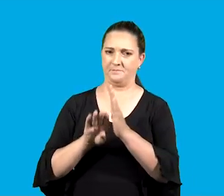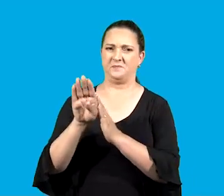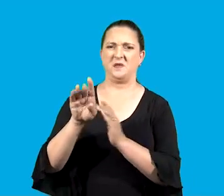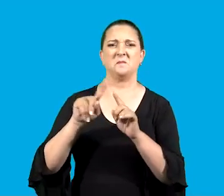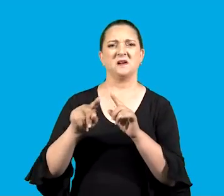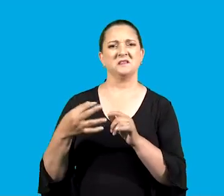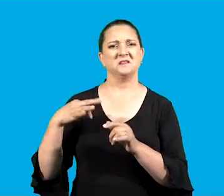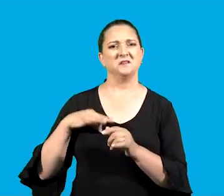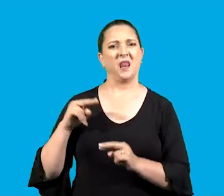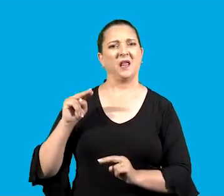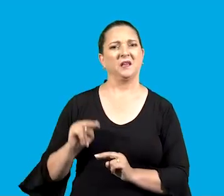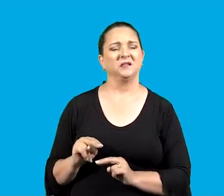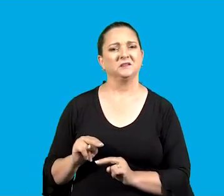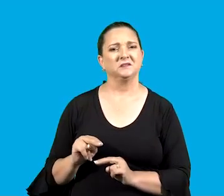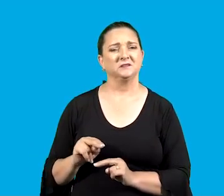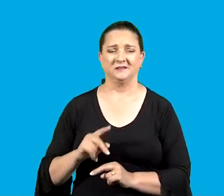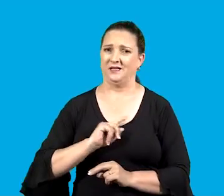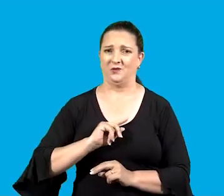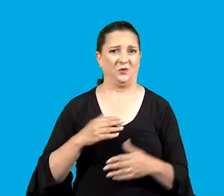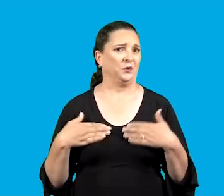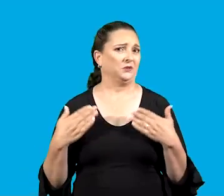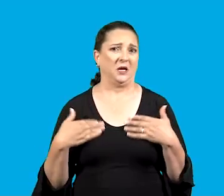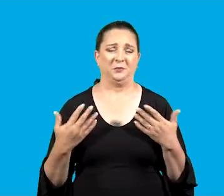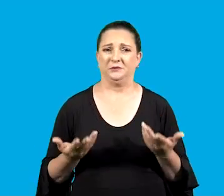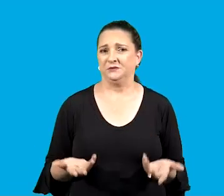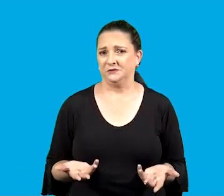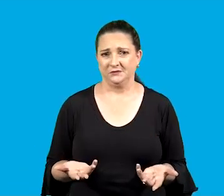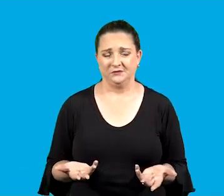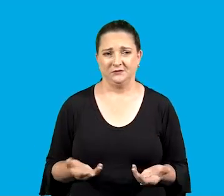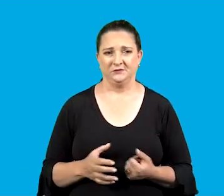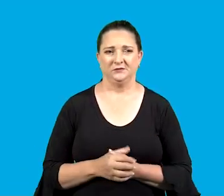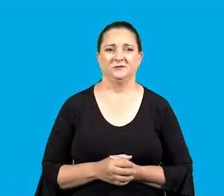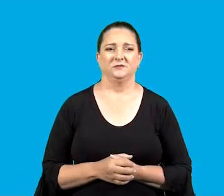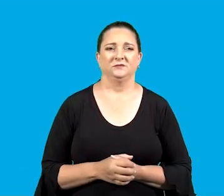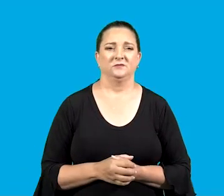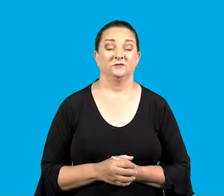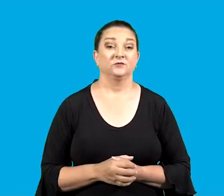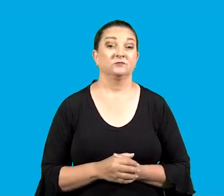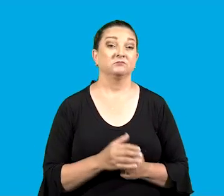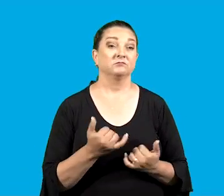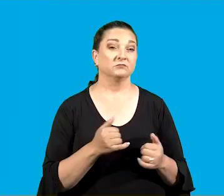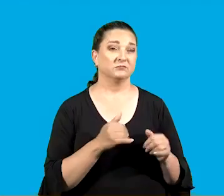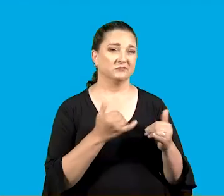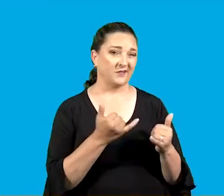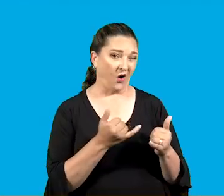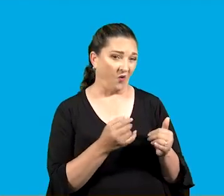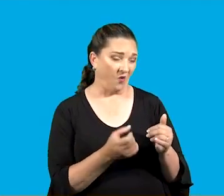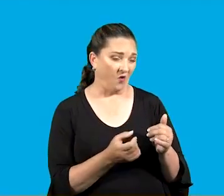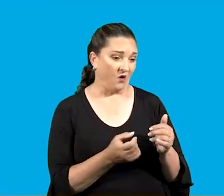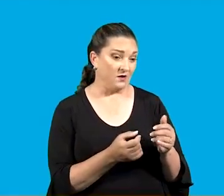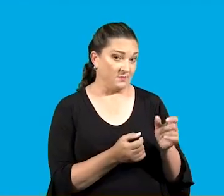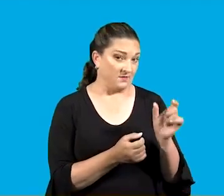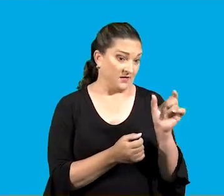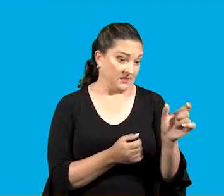Yet they are now earning less. That's why they are regretting. So you must be able to look at the